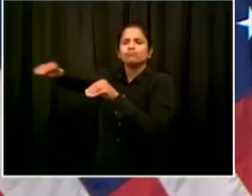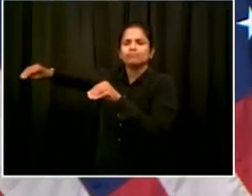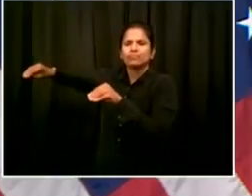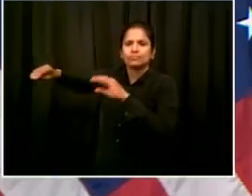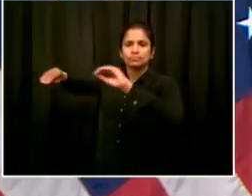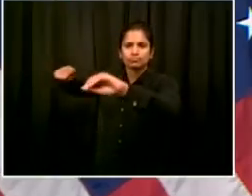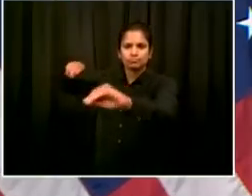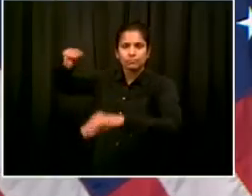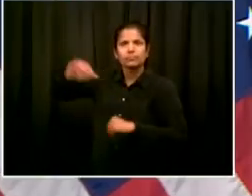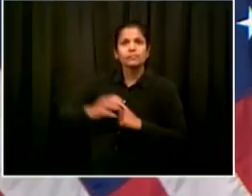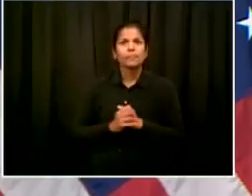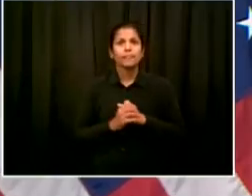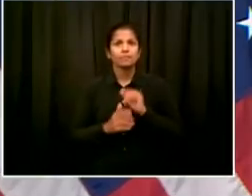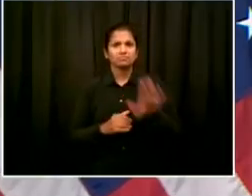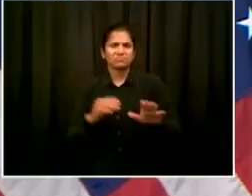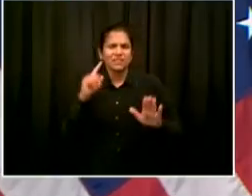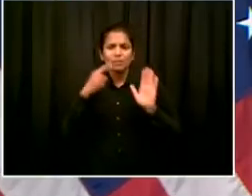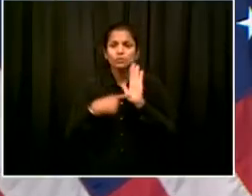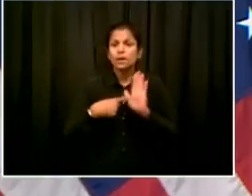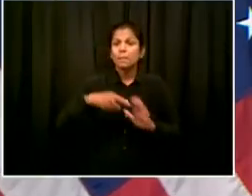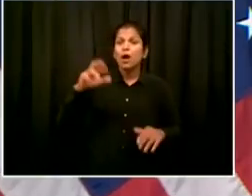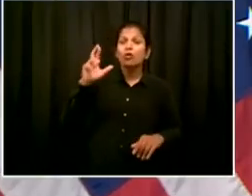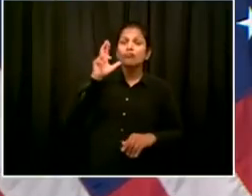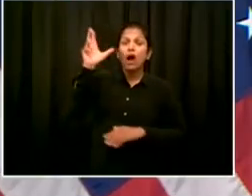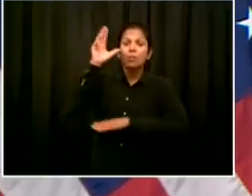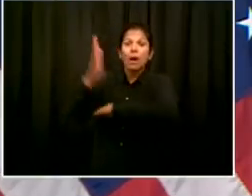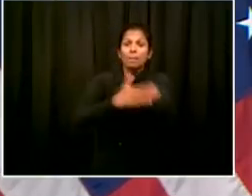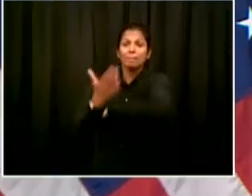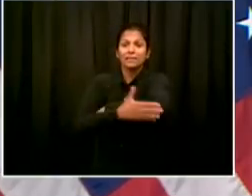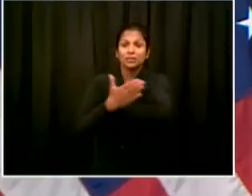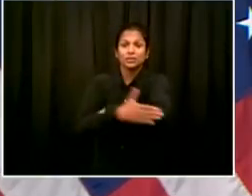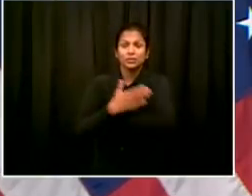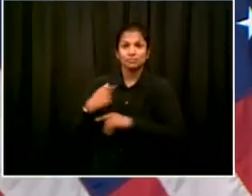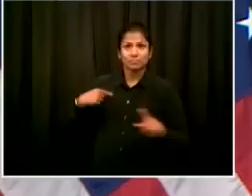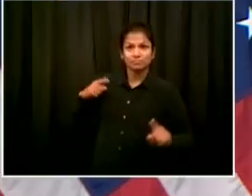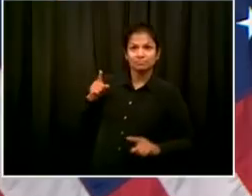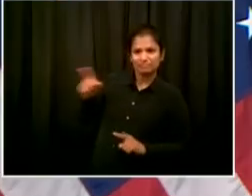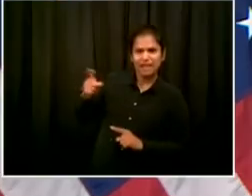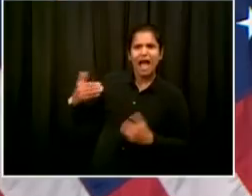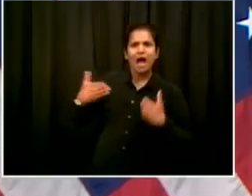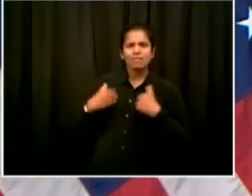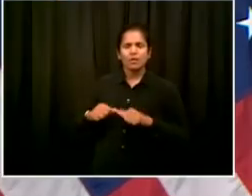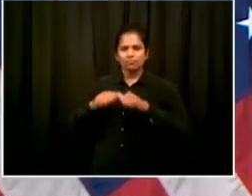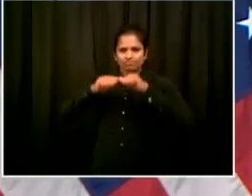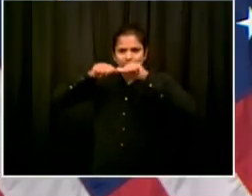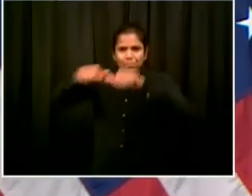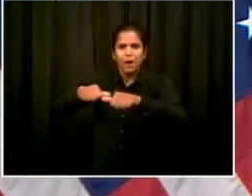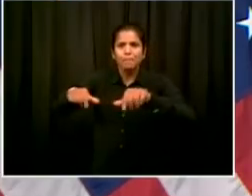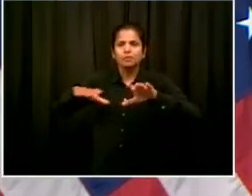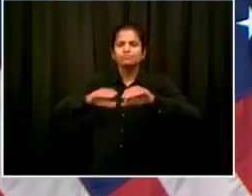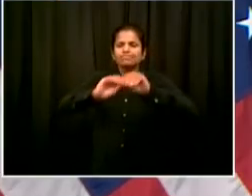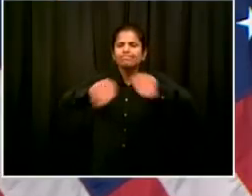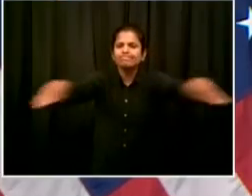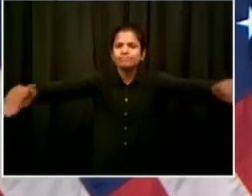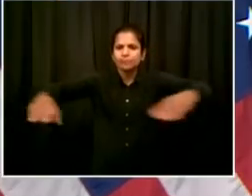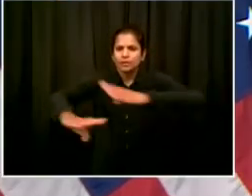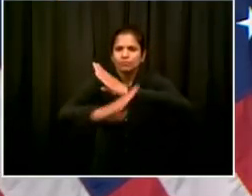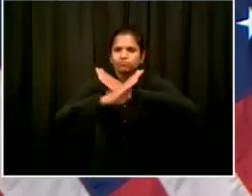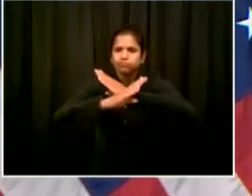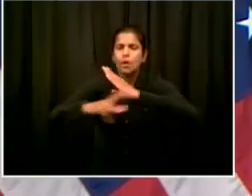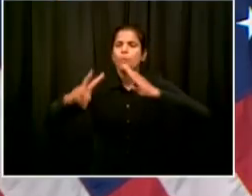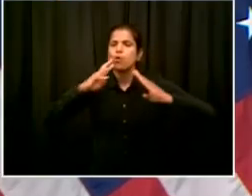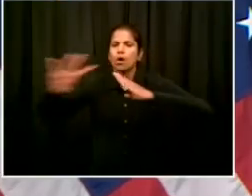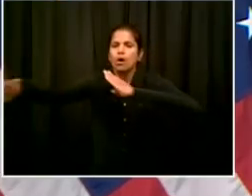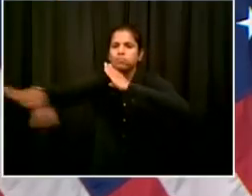type of storm, and there's a lot of factors that go into it. The wind speed, the direction that the storm is coming from, the time of day. And